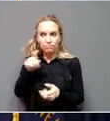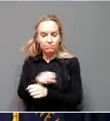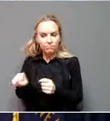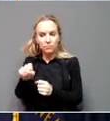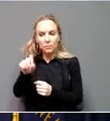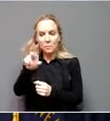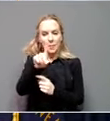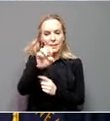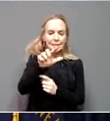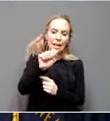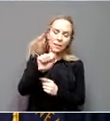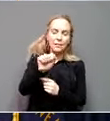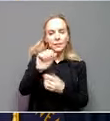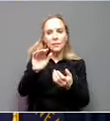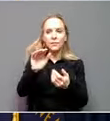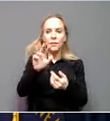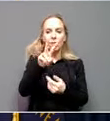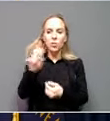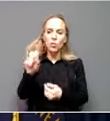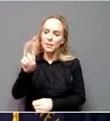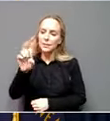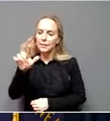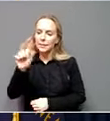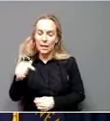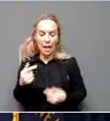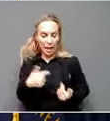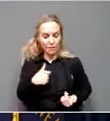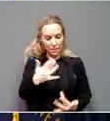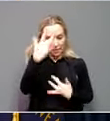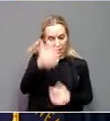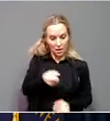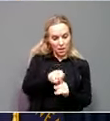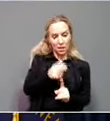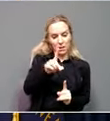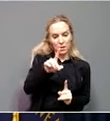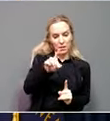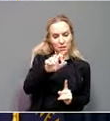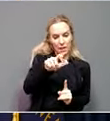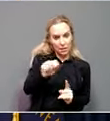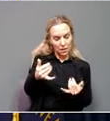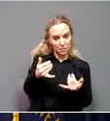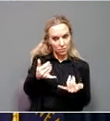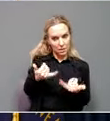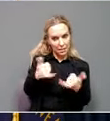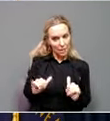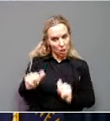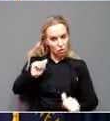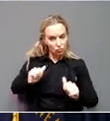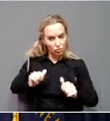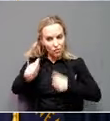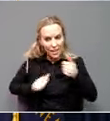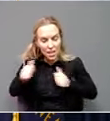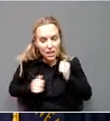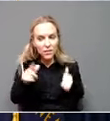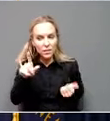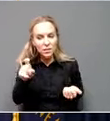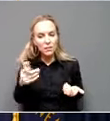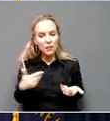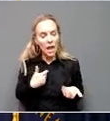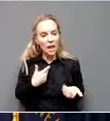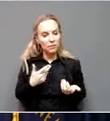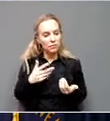you will. Somebody who has had Delta, how long with it being more aggressive? Might they have some amount of natural immunity,